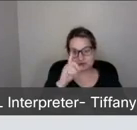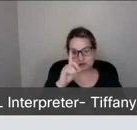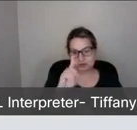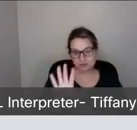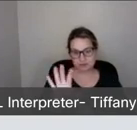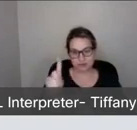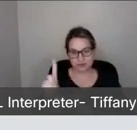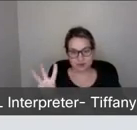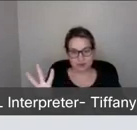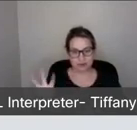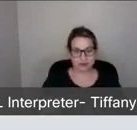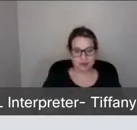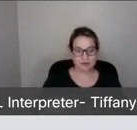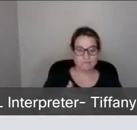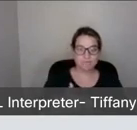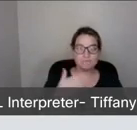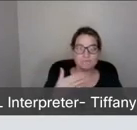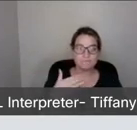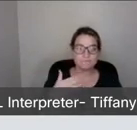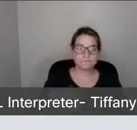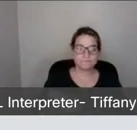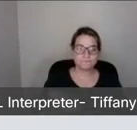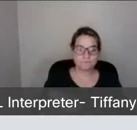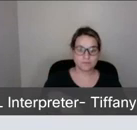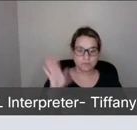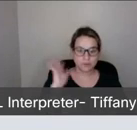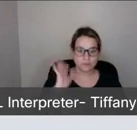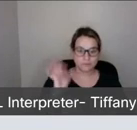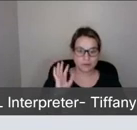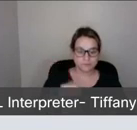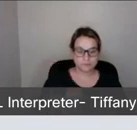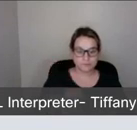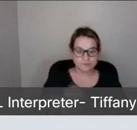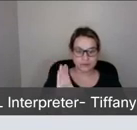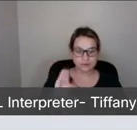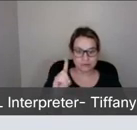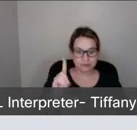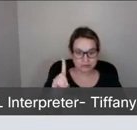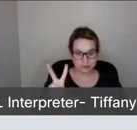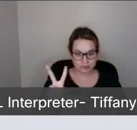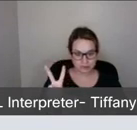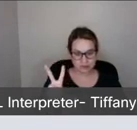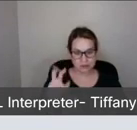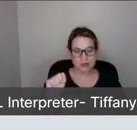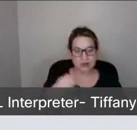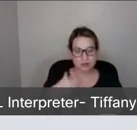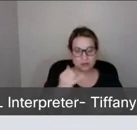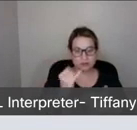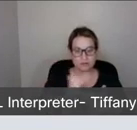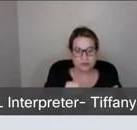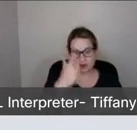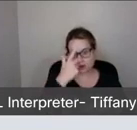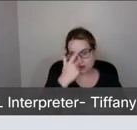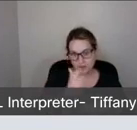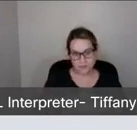and former Navajo County Supervisor. I support the CD2 map that you have drawn because